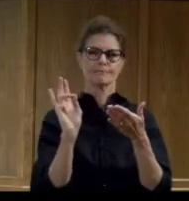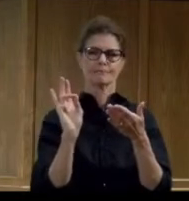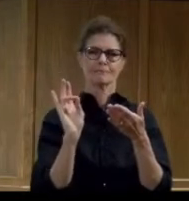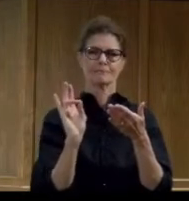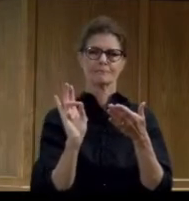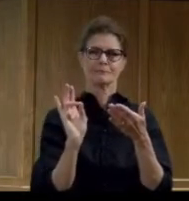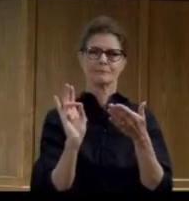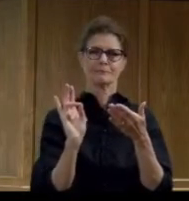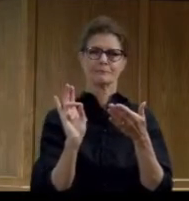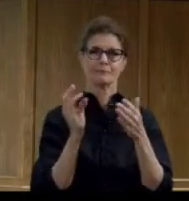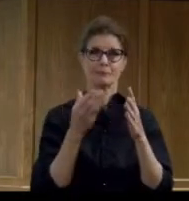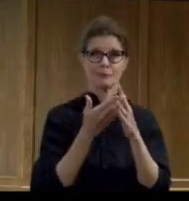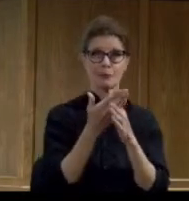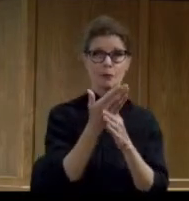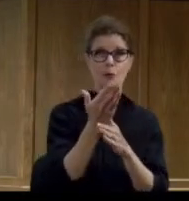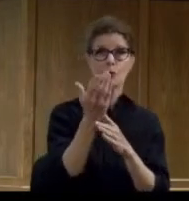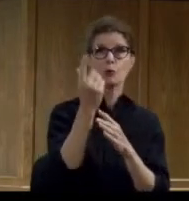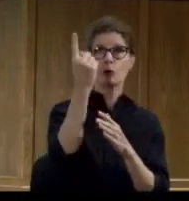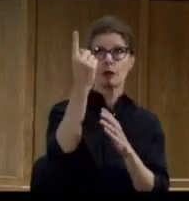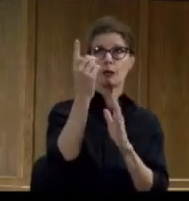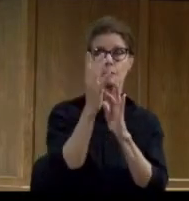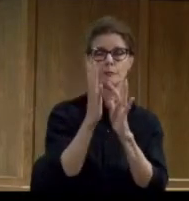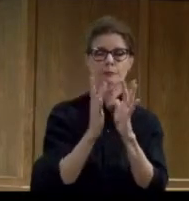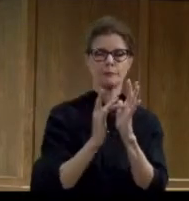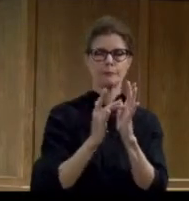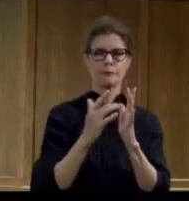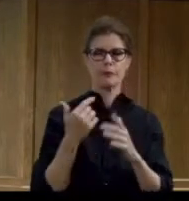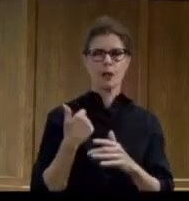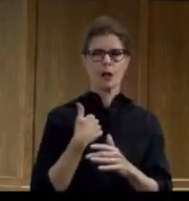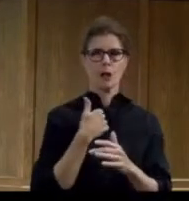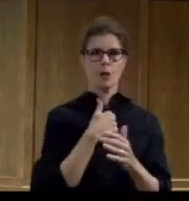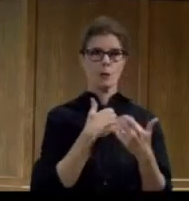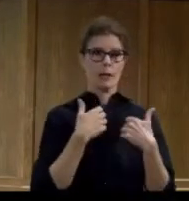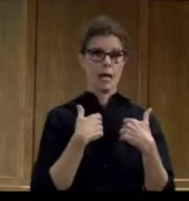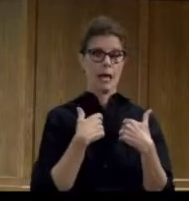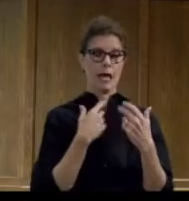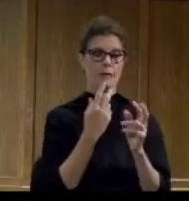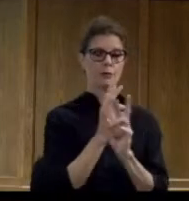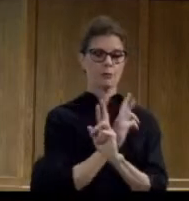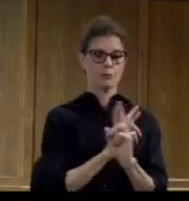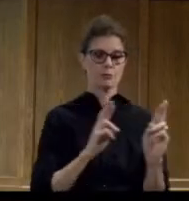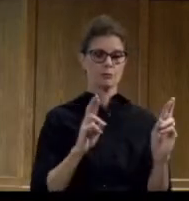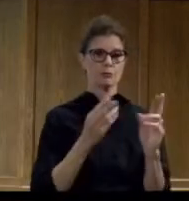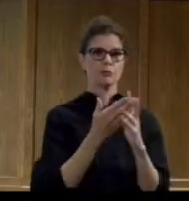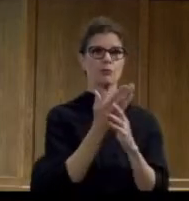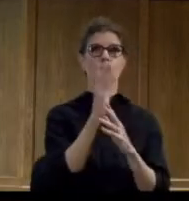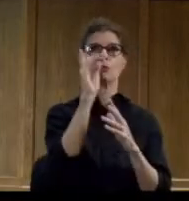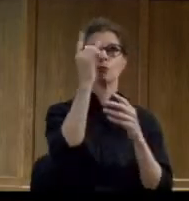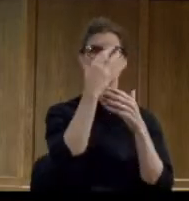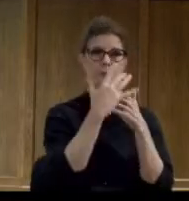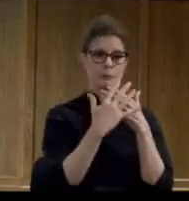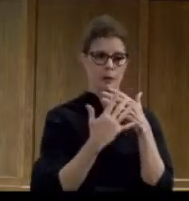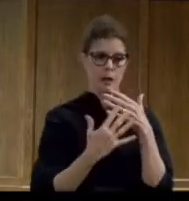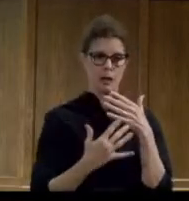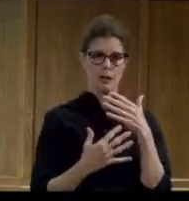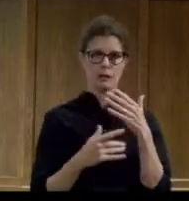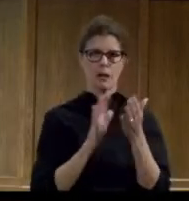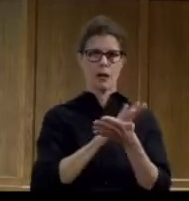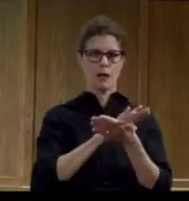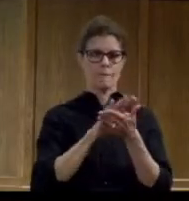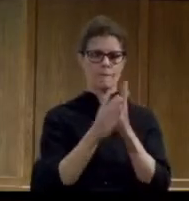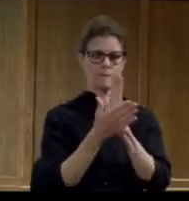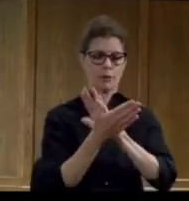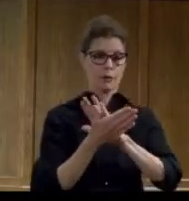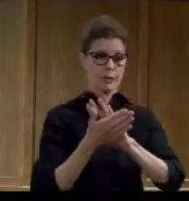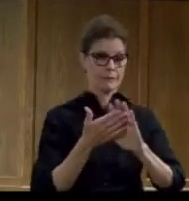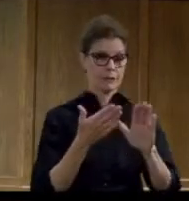In him, as in Jesus, we have redemption through his blood, the forgiveness of